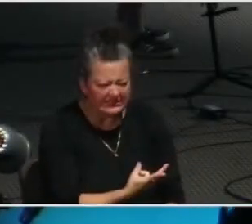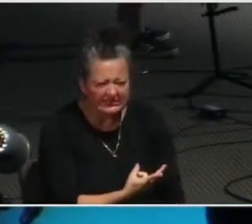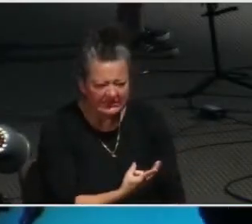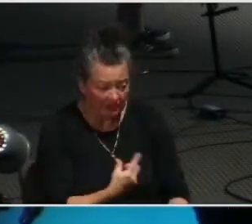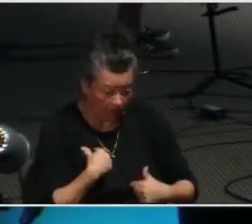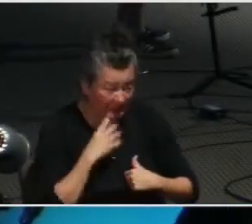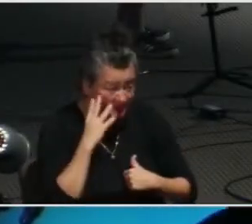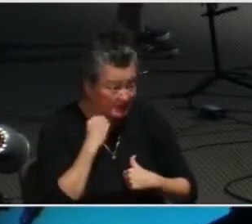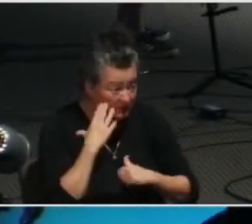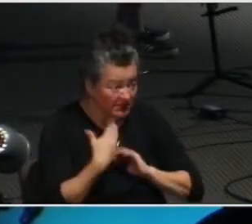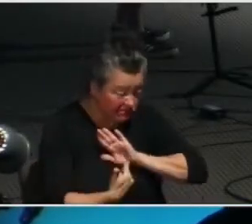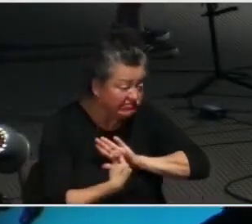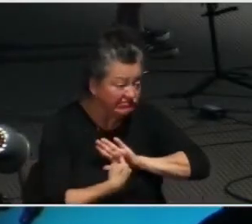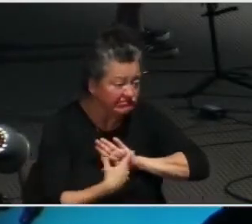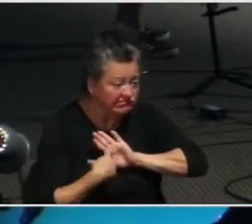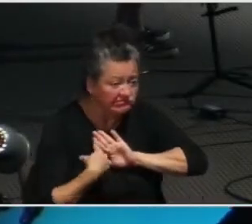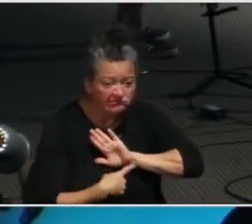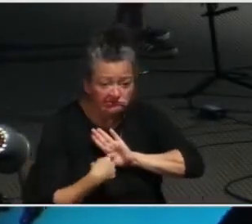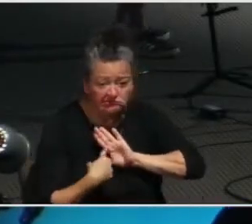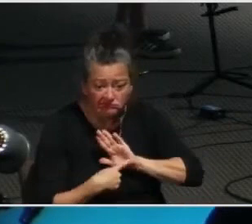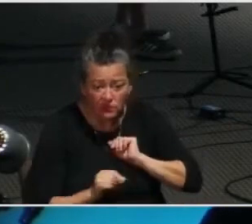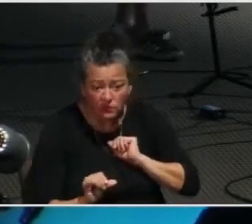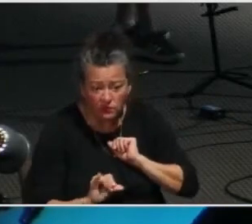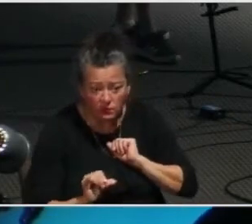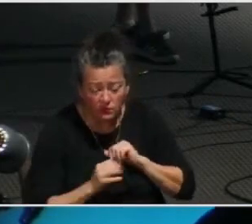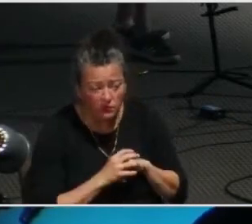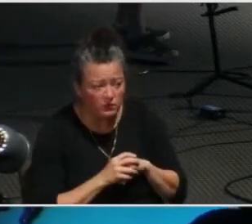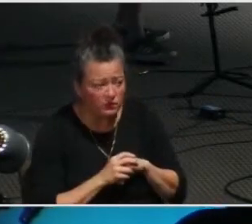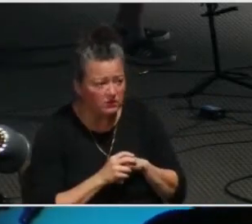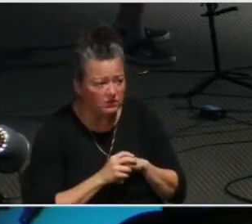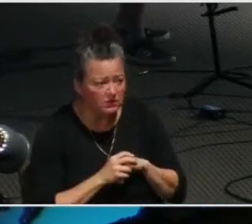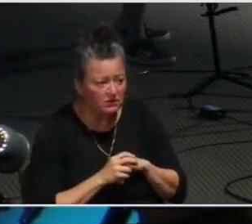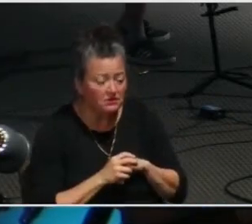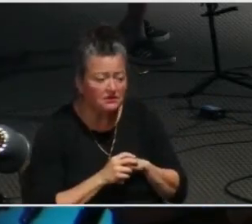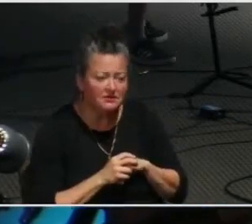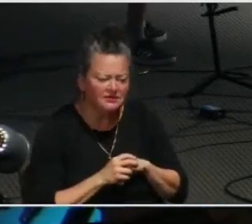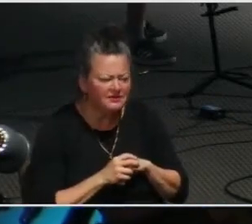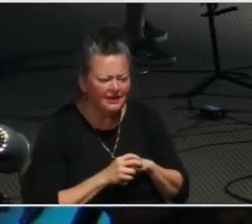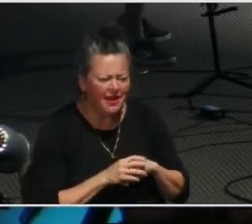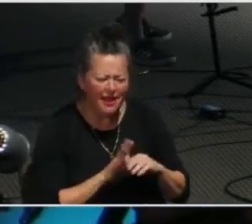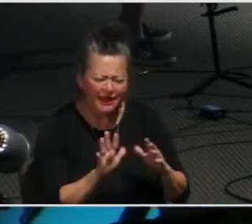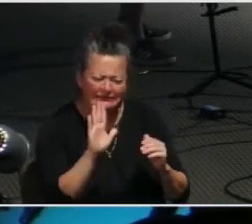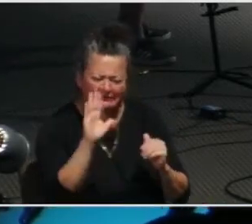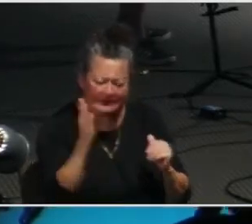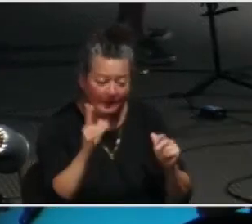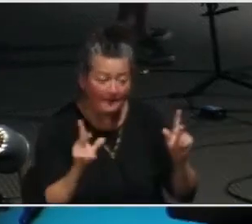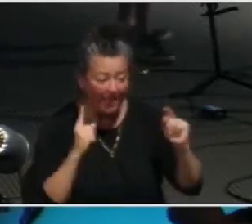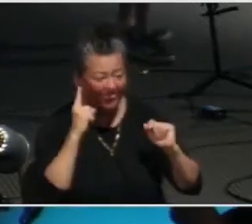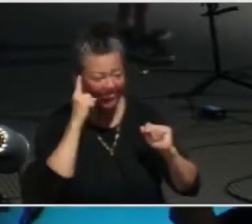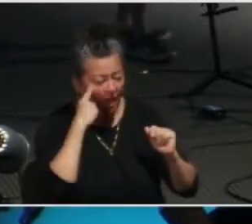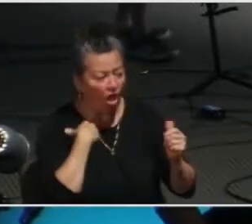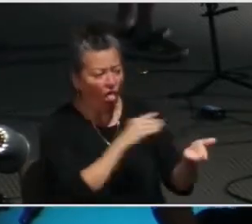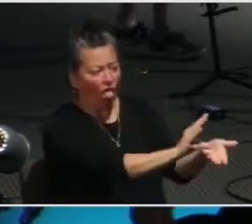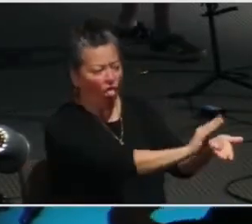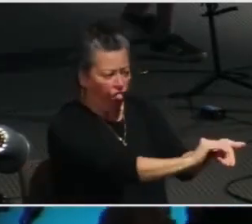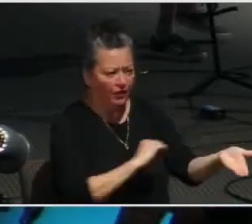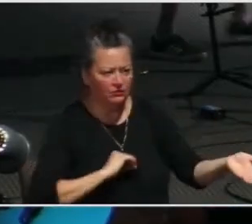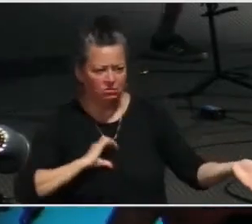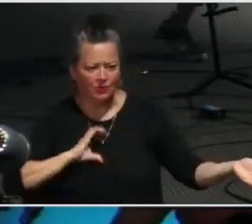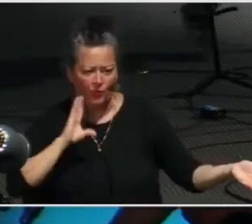try to grind others down, beat others down, feel better about ourselves by putting others down.